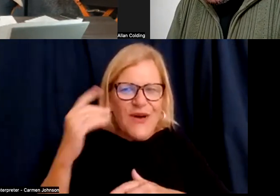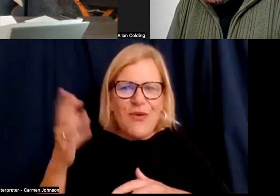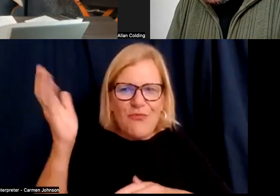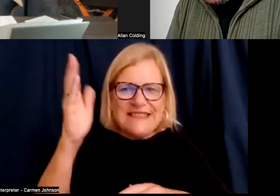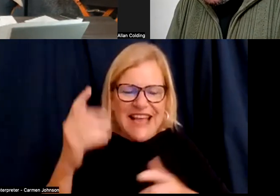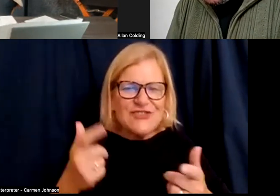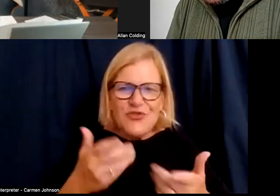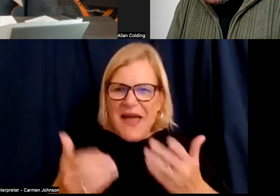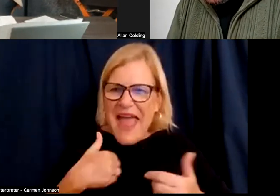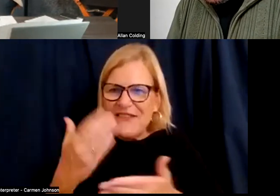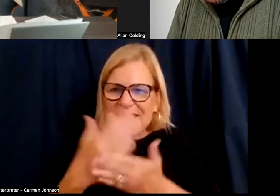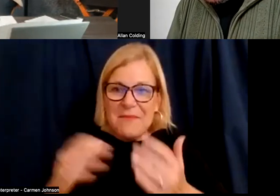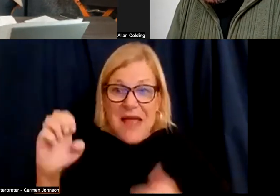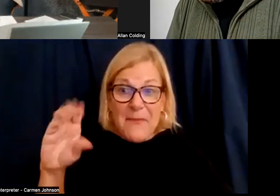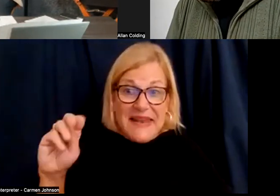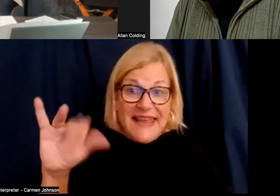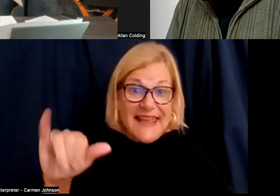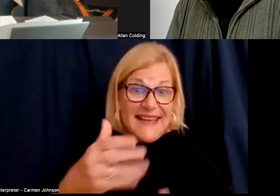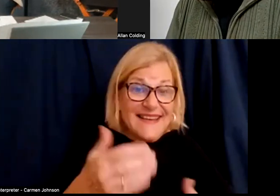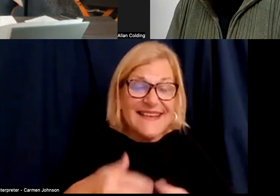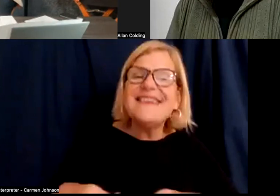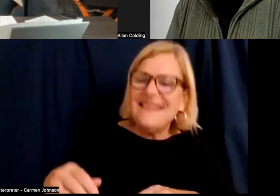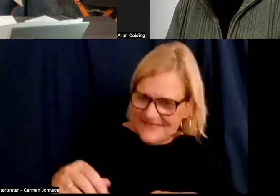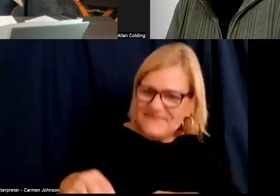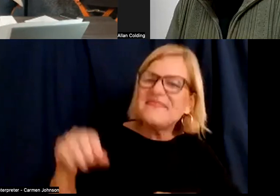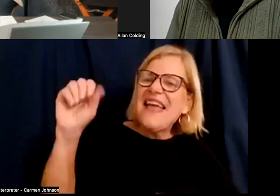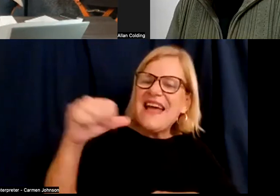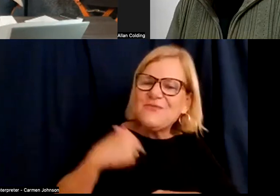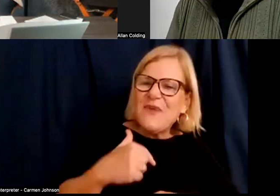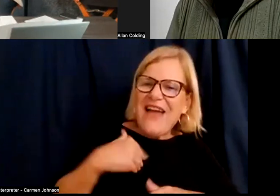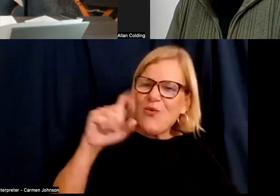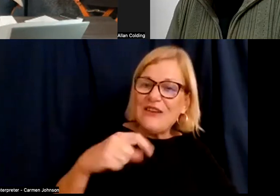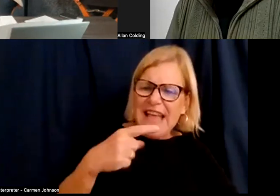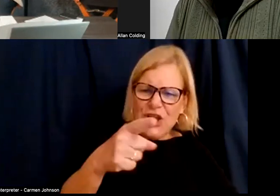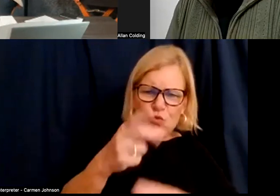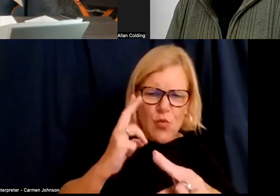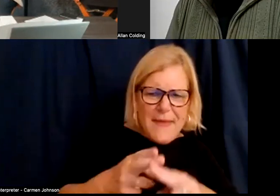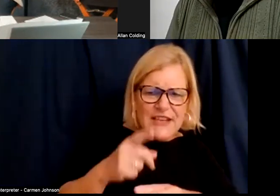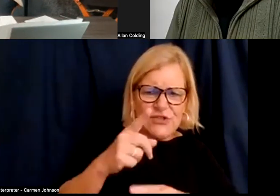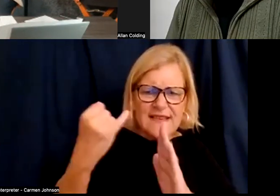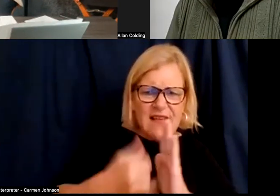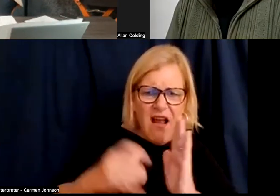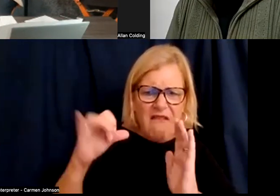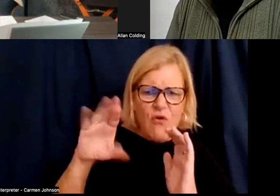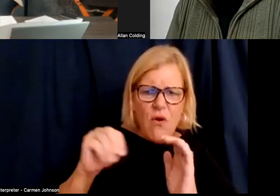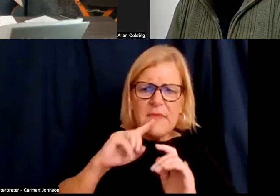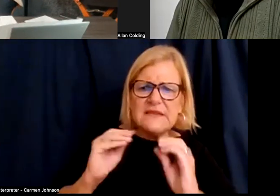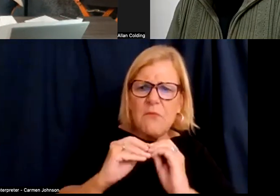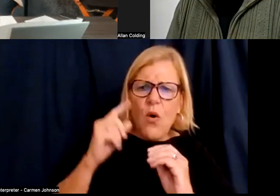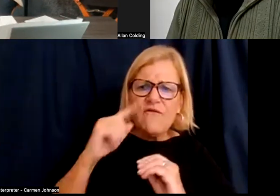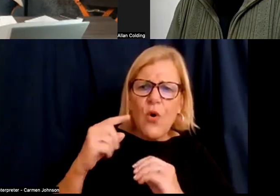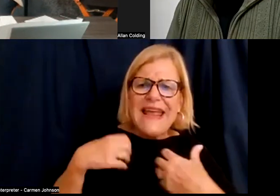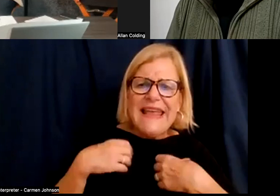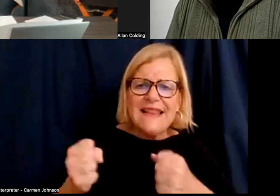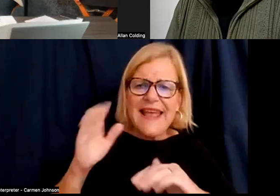I believe we may have some. Ebony? Yes, we have a question. It says, you mentioned that this art form is more for healing